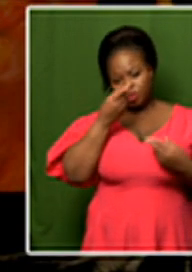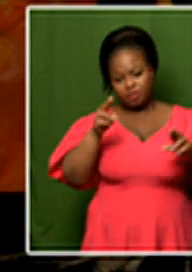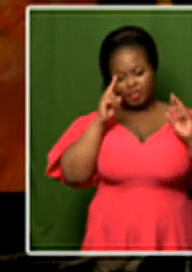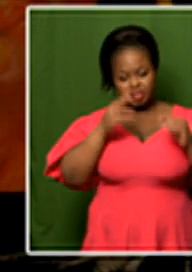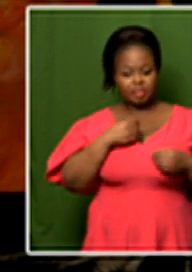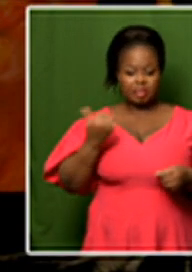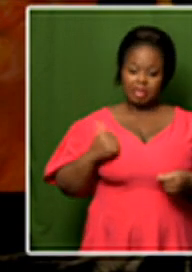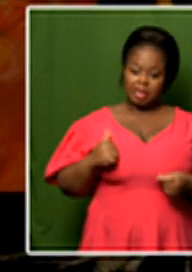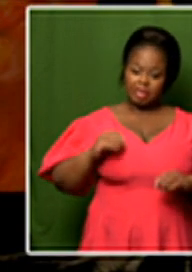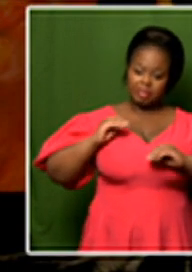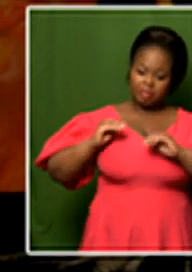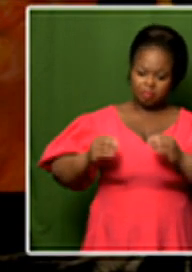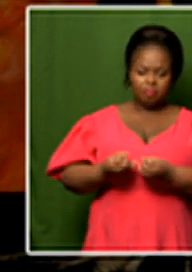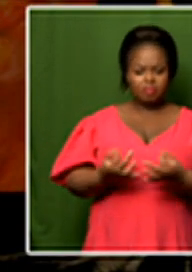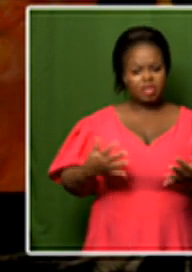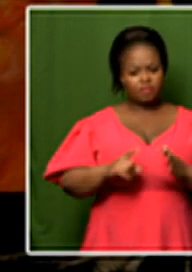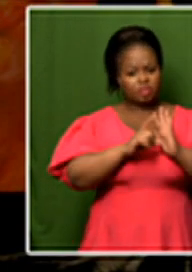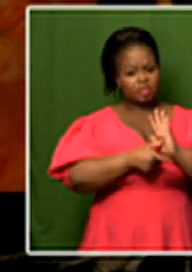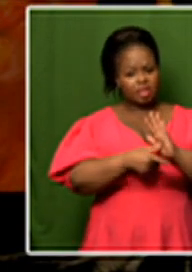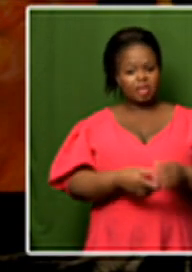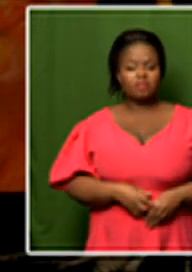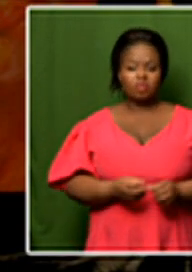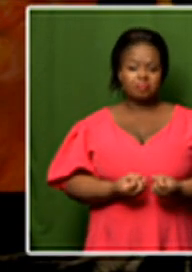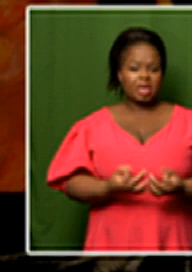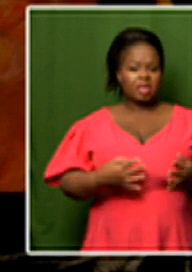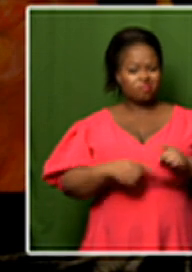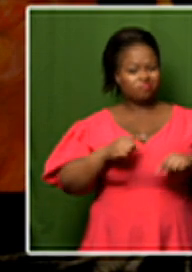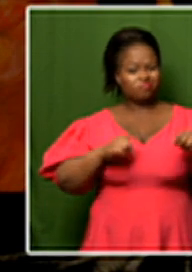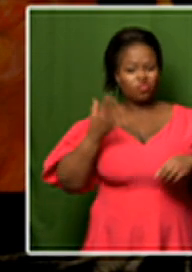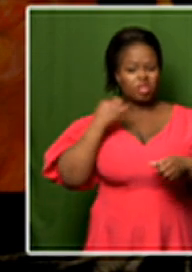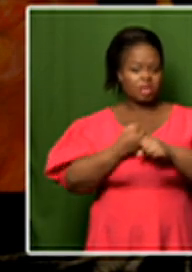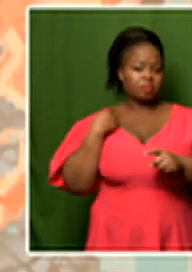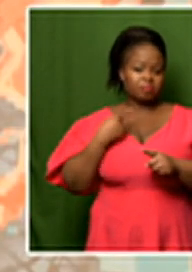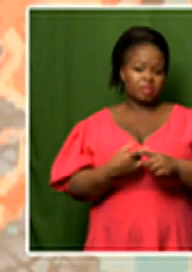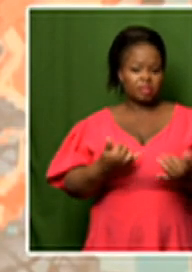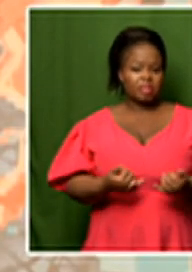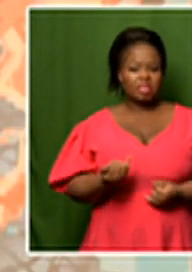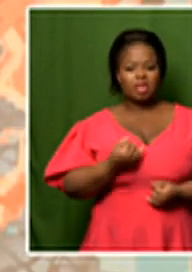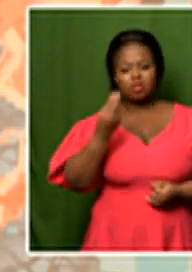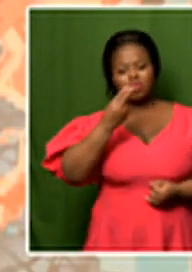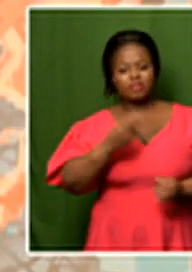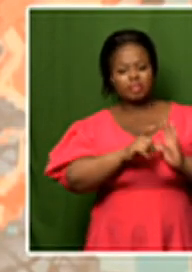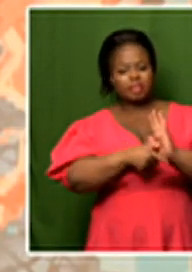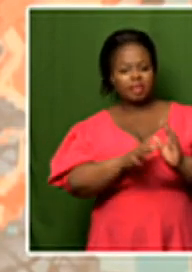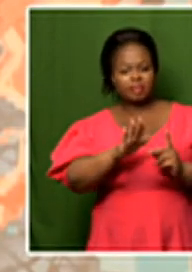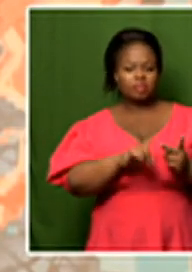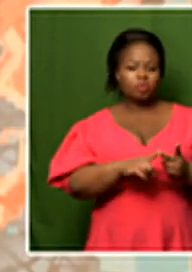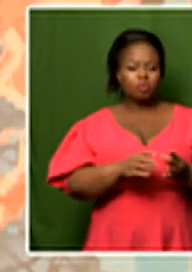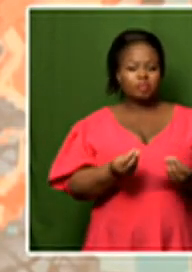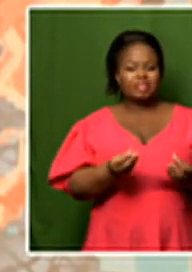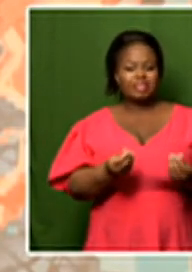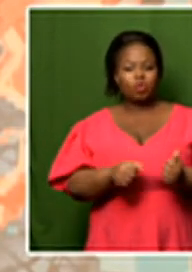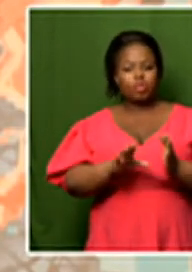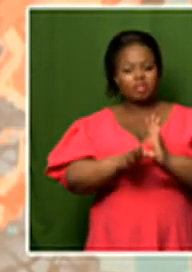drawing and creative approaches to drawing for design in a variety of disciplines over the years. Disciplines such as graphic design,